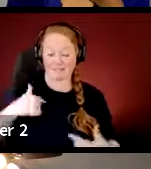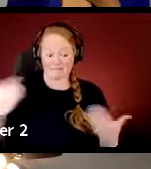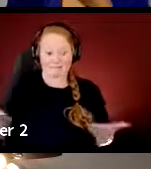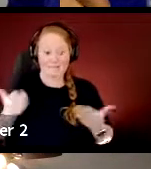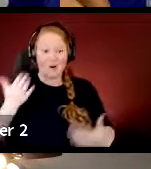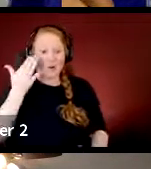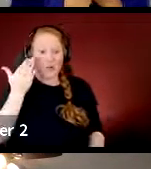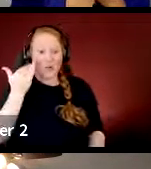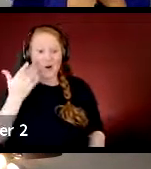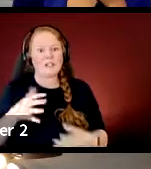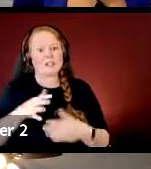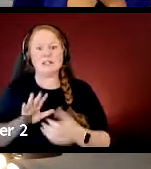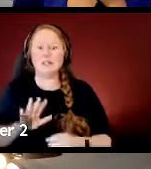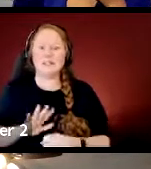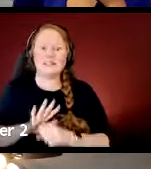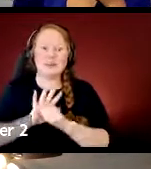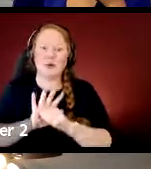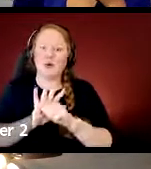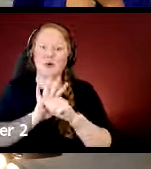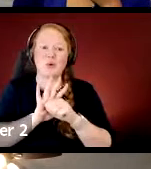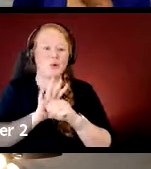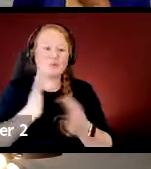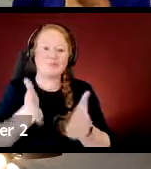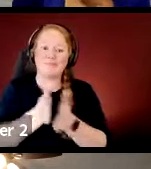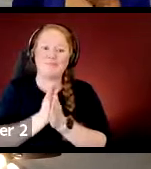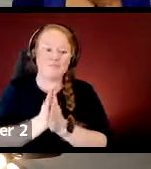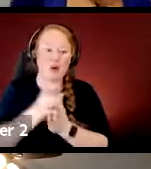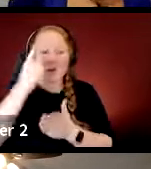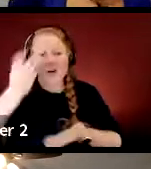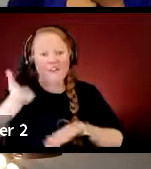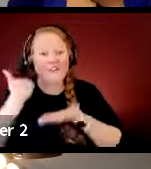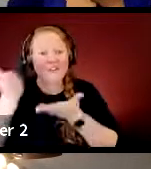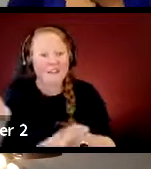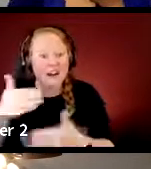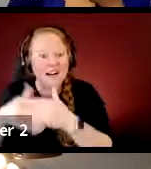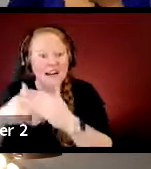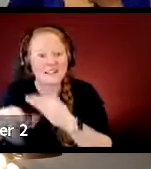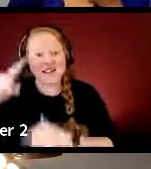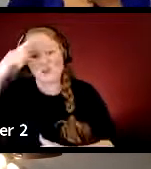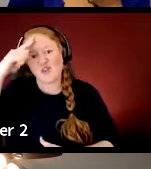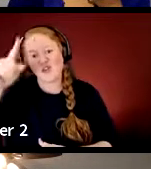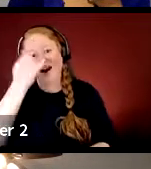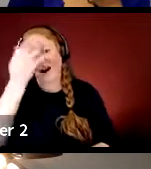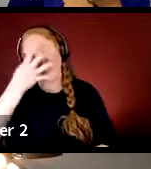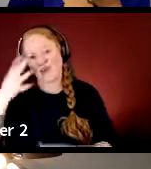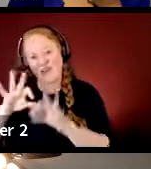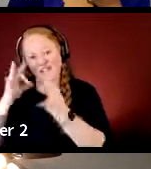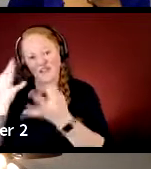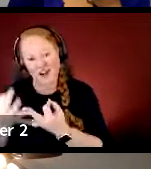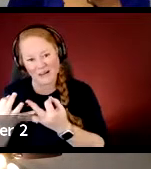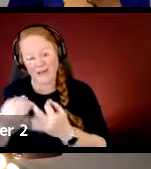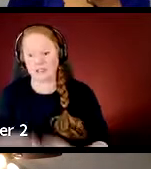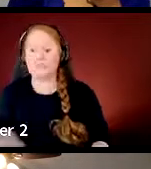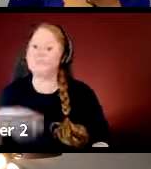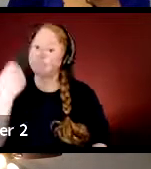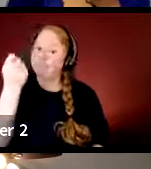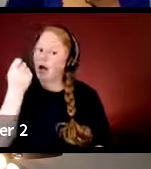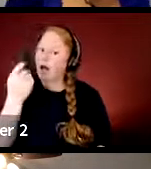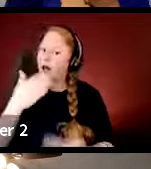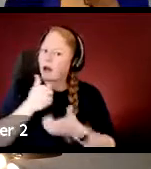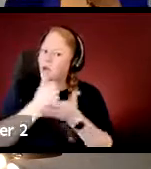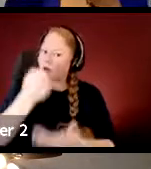urge you to prioritize direct cash assistance for immigrant families in St. Louis City. To give you a sense of the landscape,